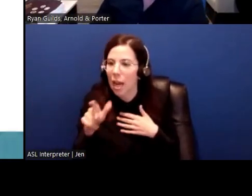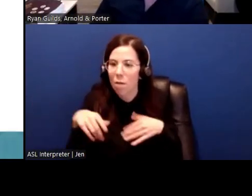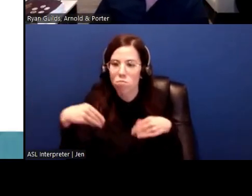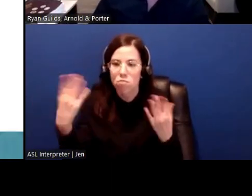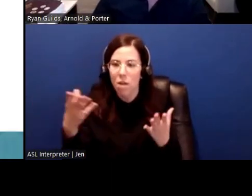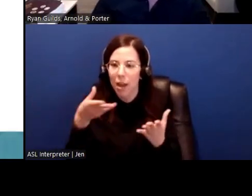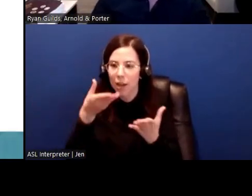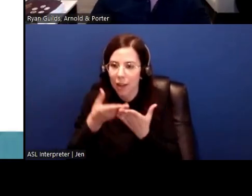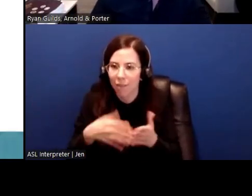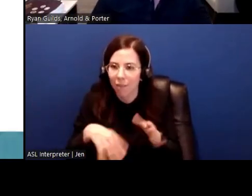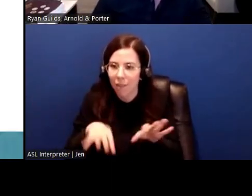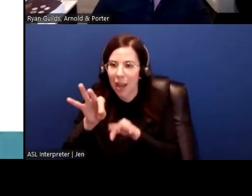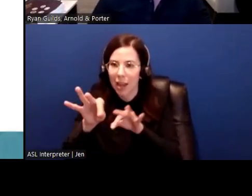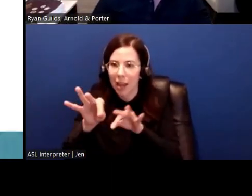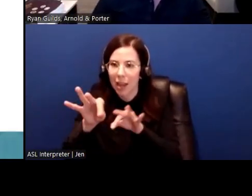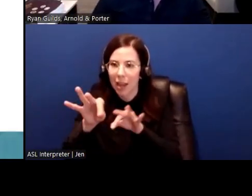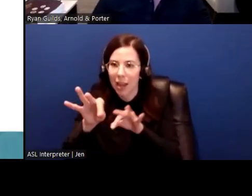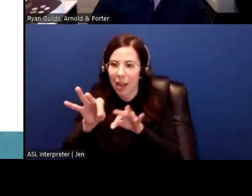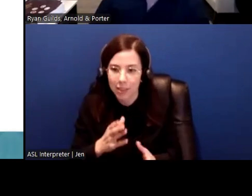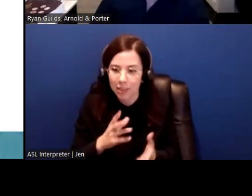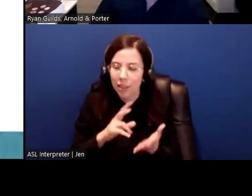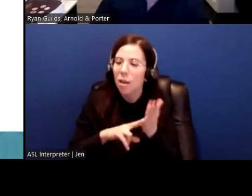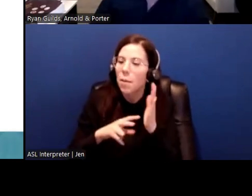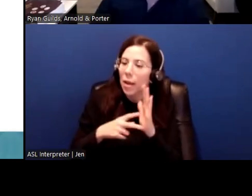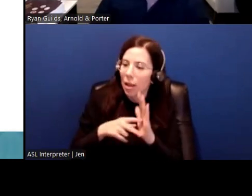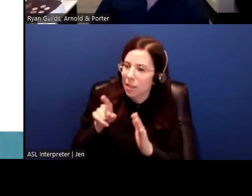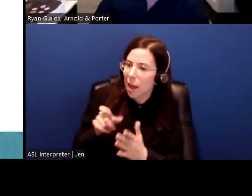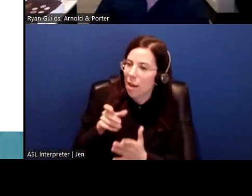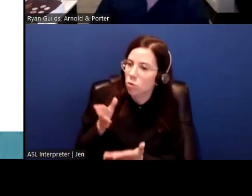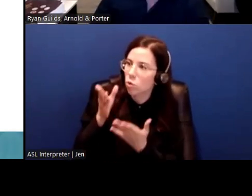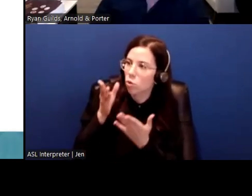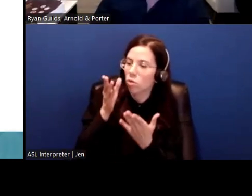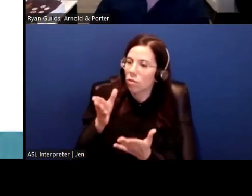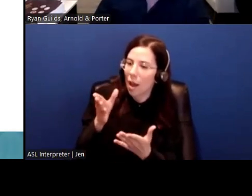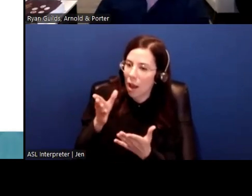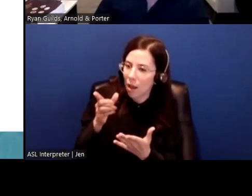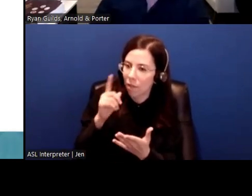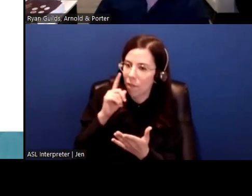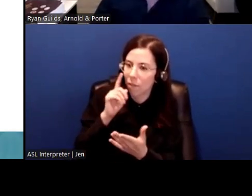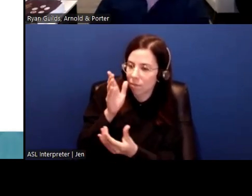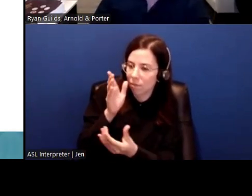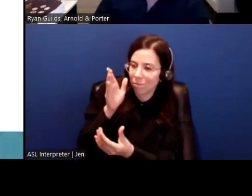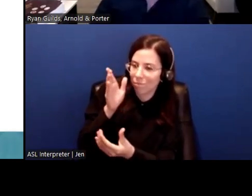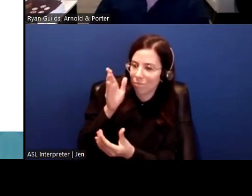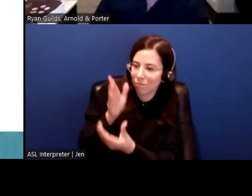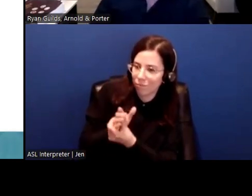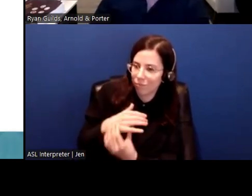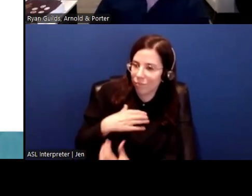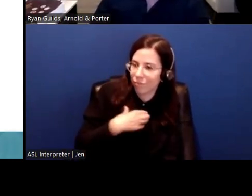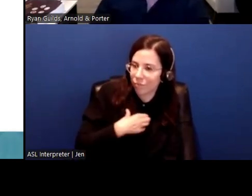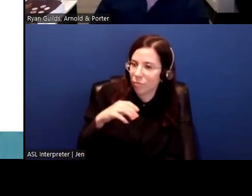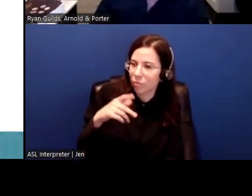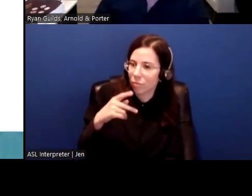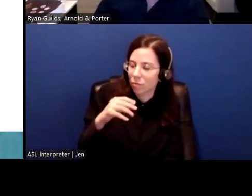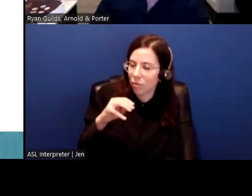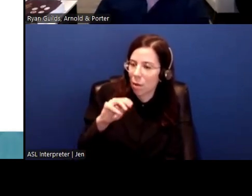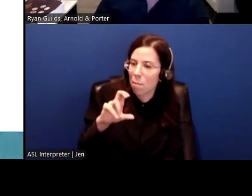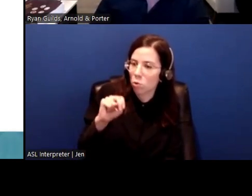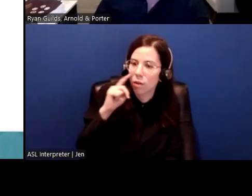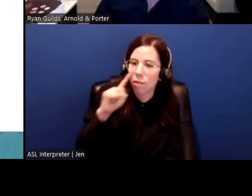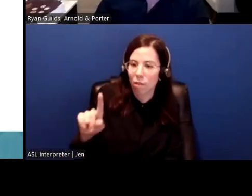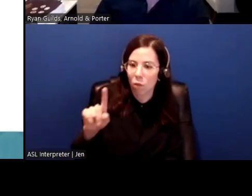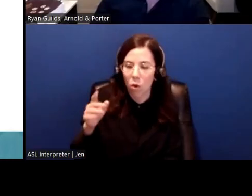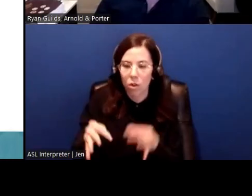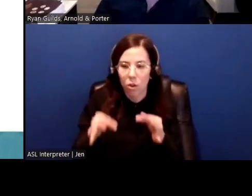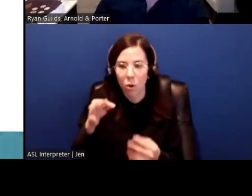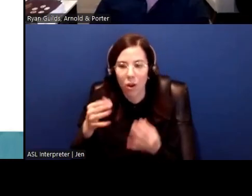defense, it will inform the defense, and the defense then files a motion with the court. Court then determines whether or not that information has to be